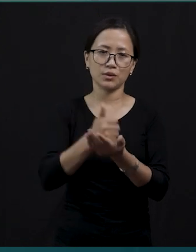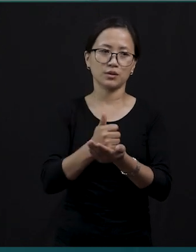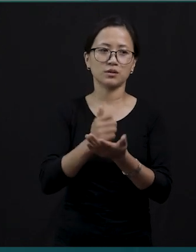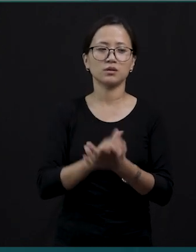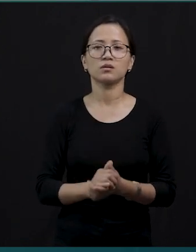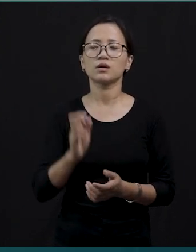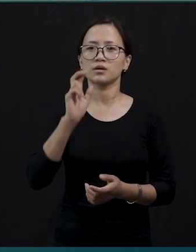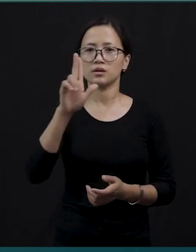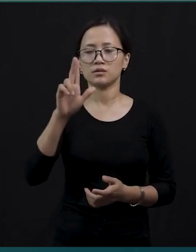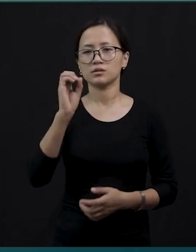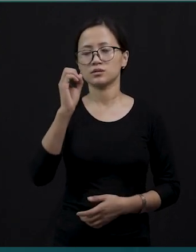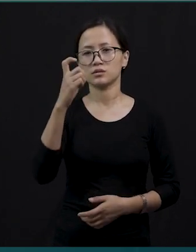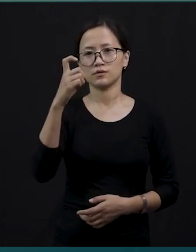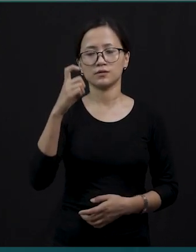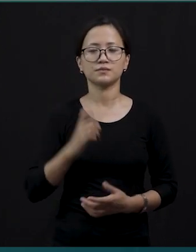is